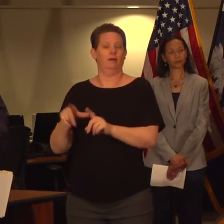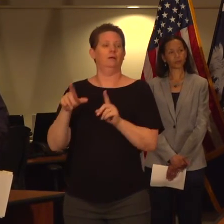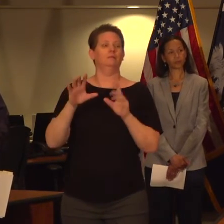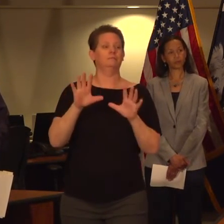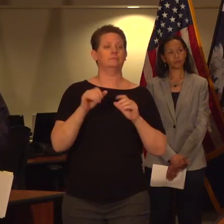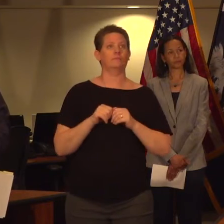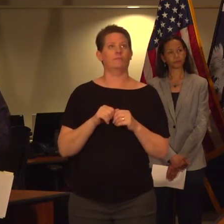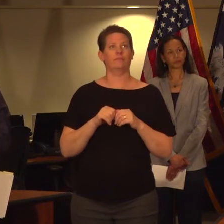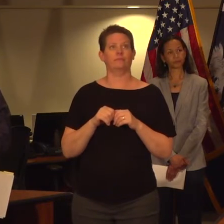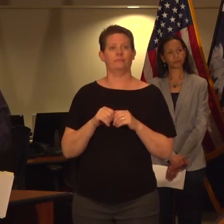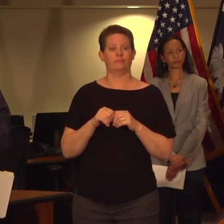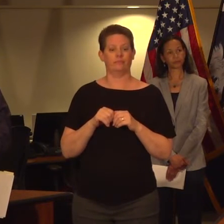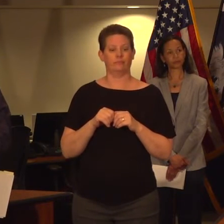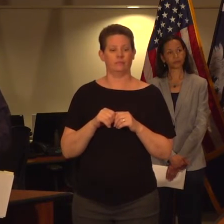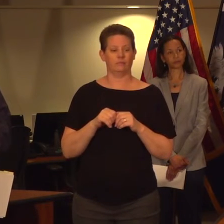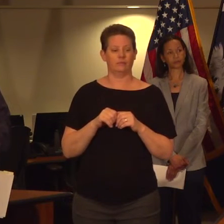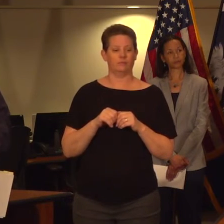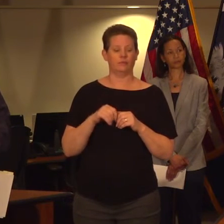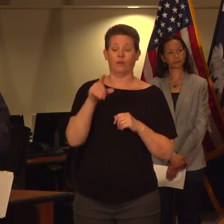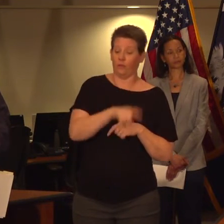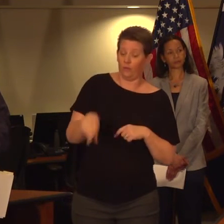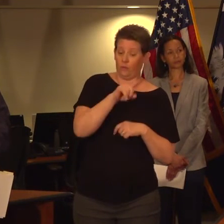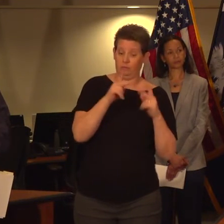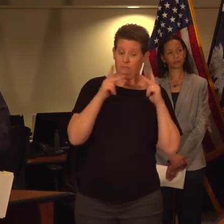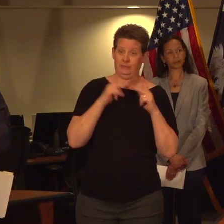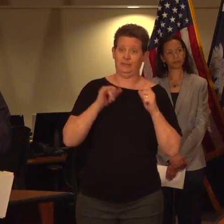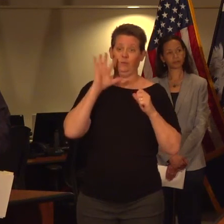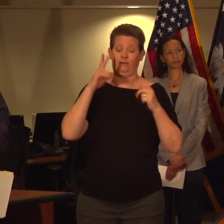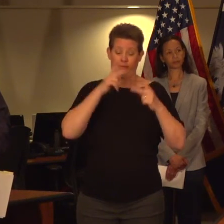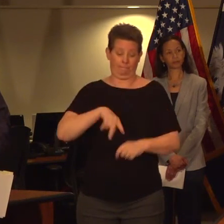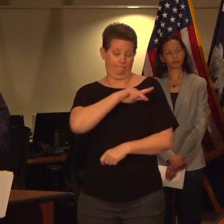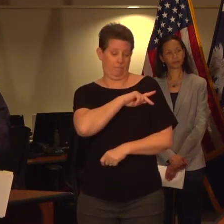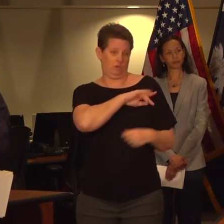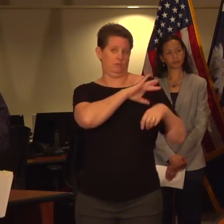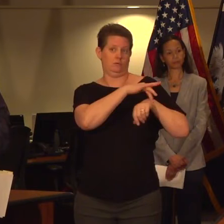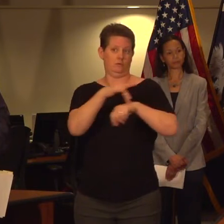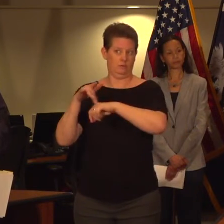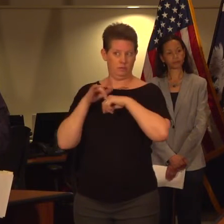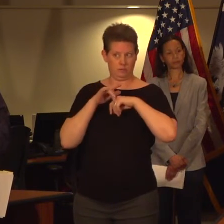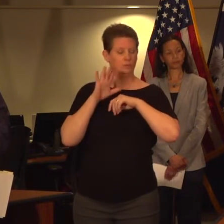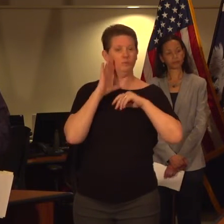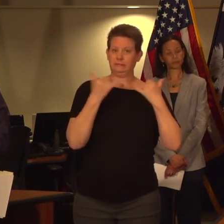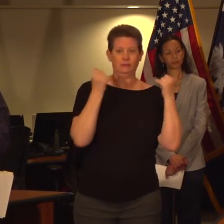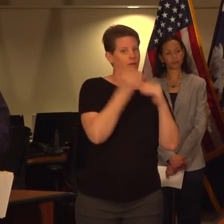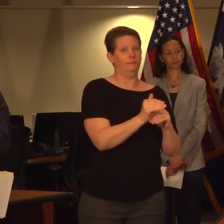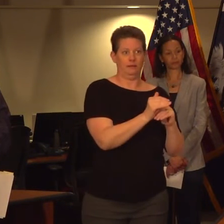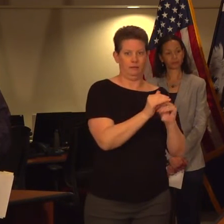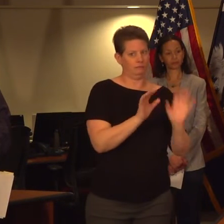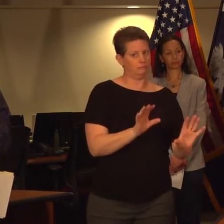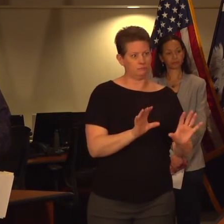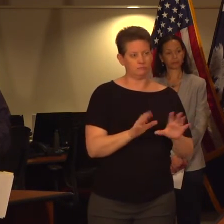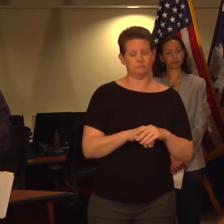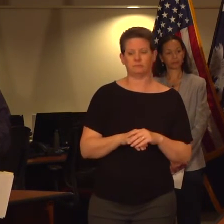greater propensity for congregating and for personal contact. We were very limited and very gradual. But when we issued that